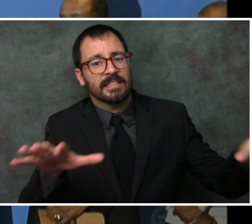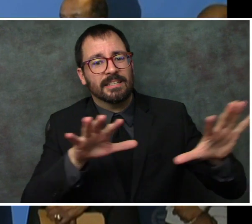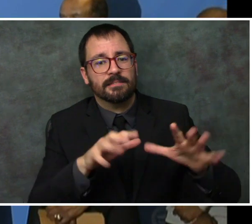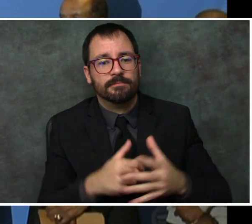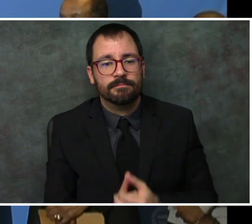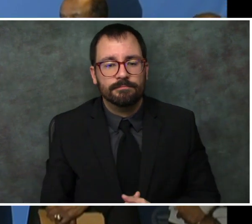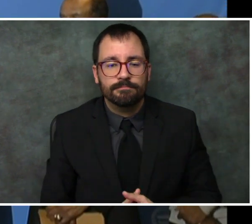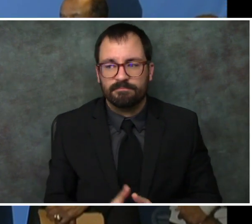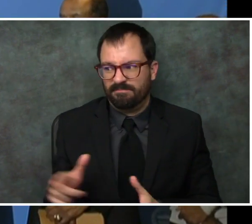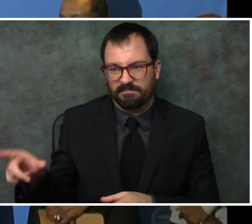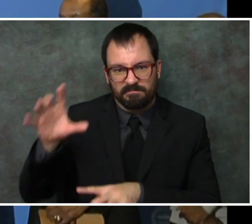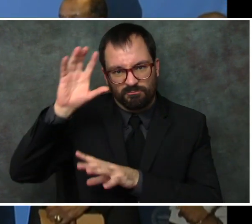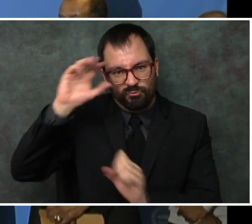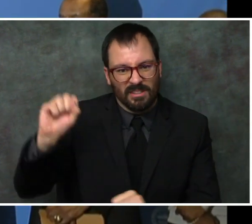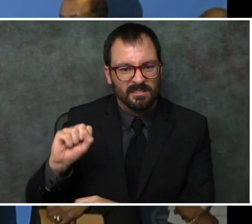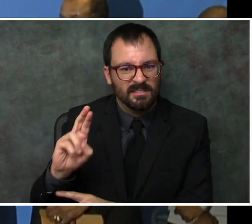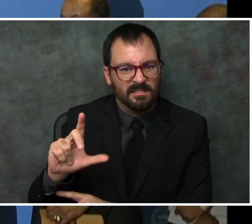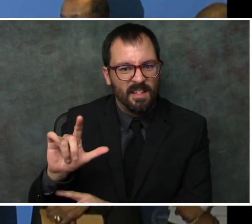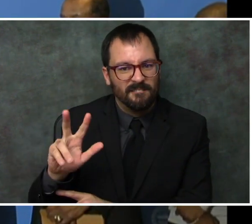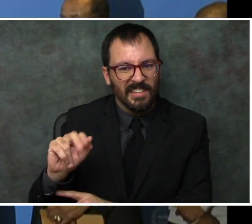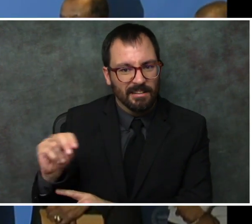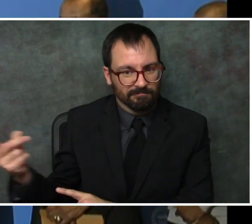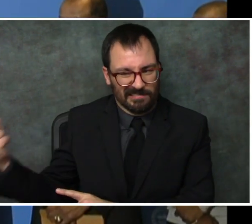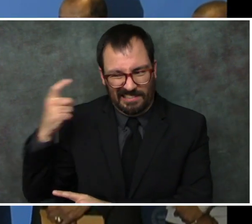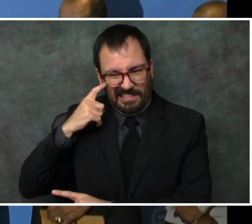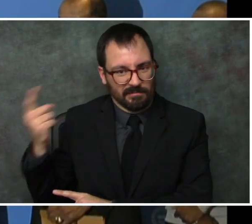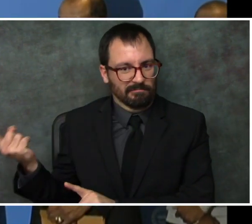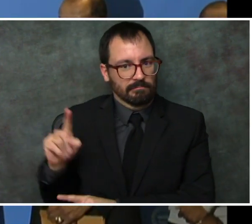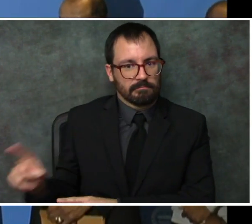stated, things continue